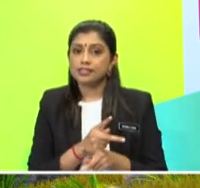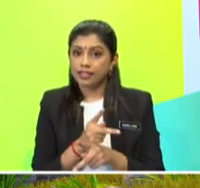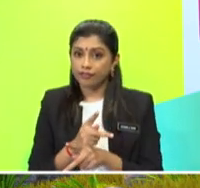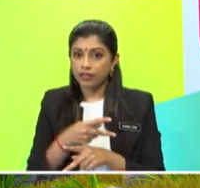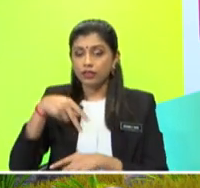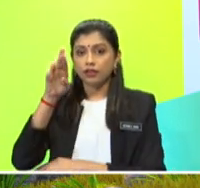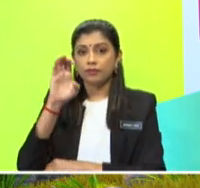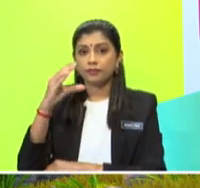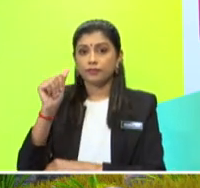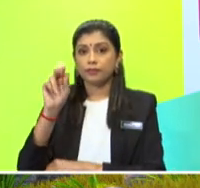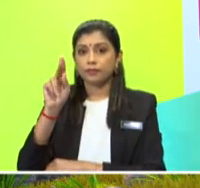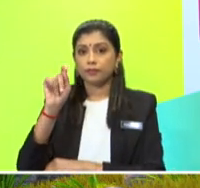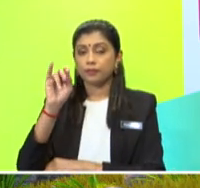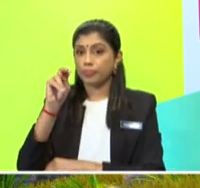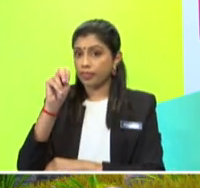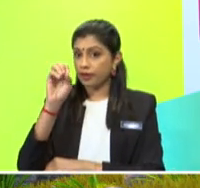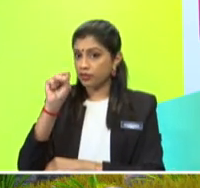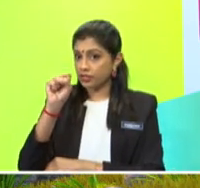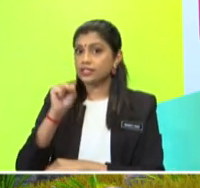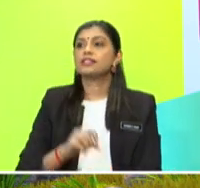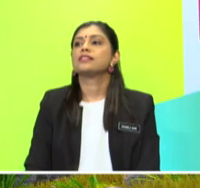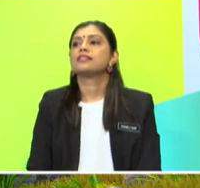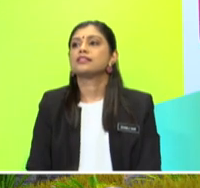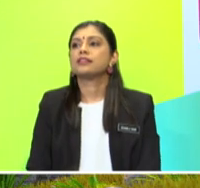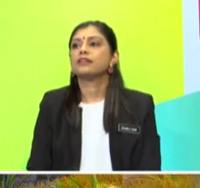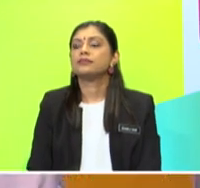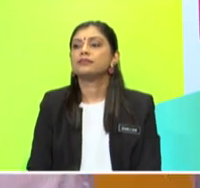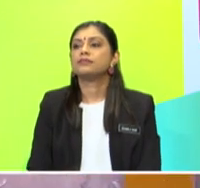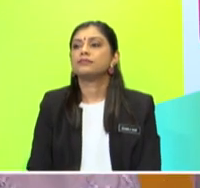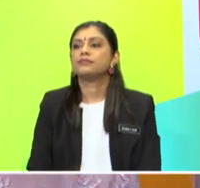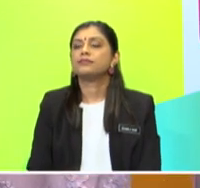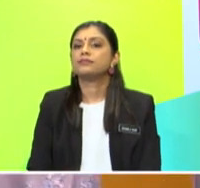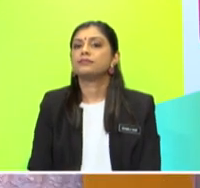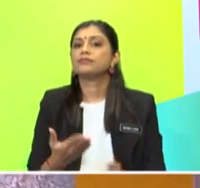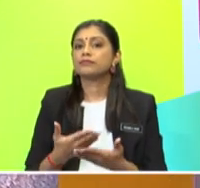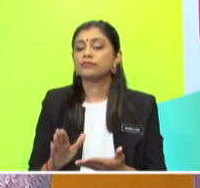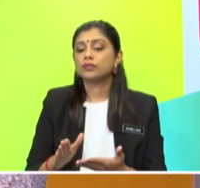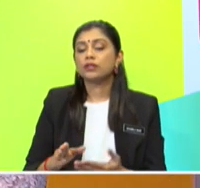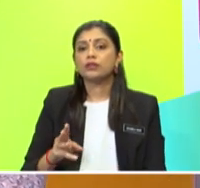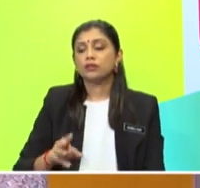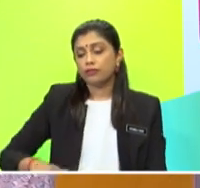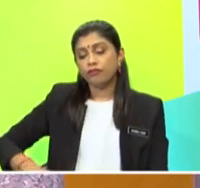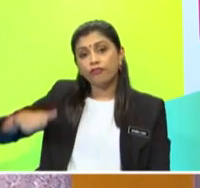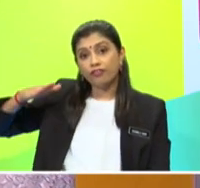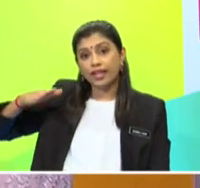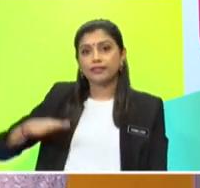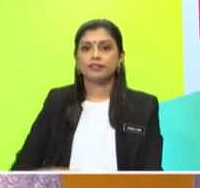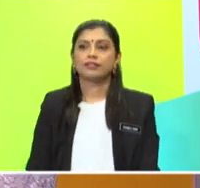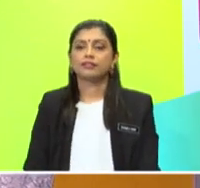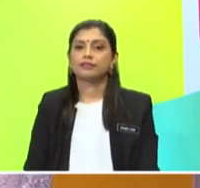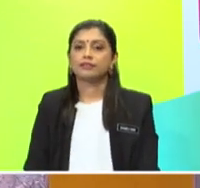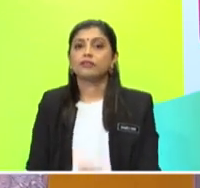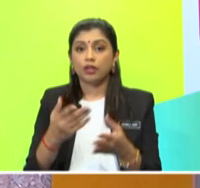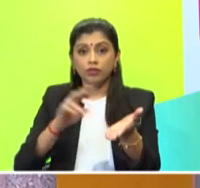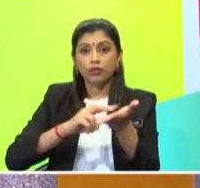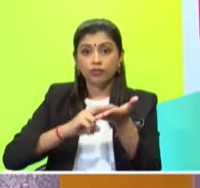one. Fina. Thank you, Zarid, also known as Fina. Okay, so now, Sean, from the question, pupils, you must be able